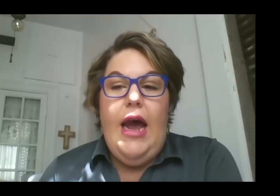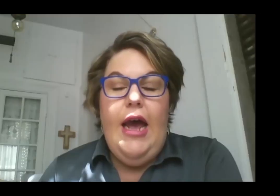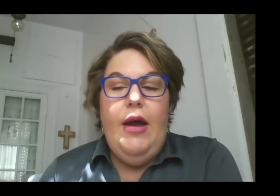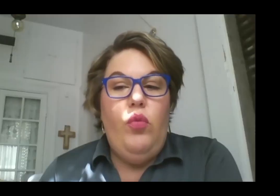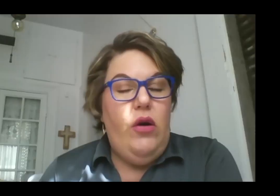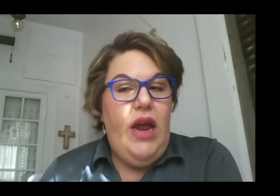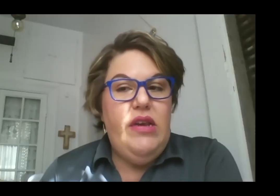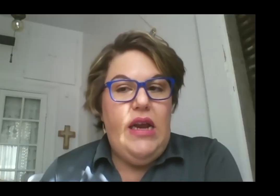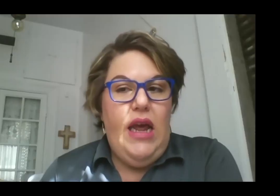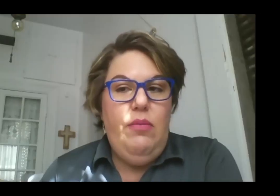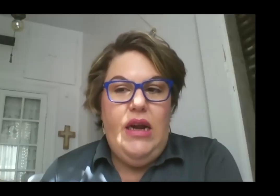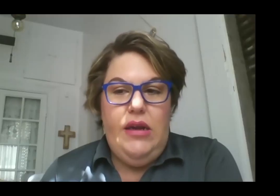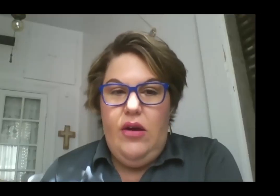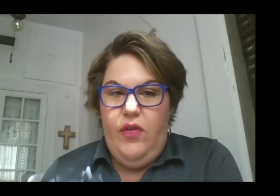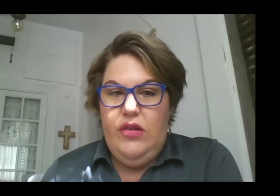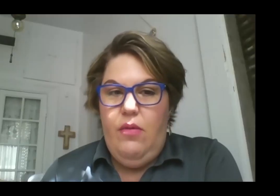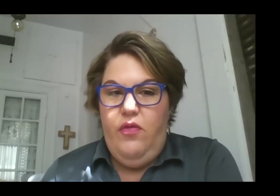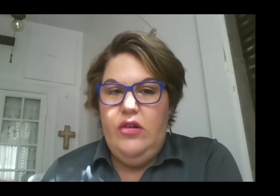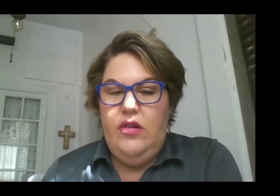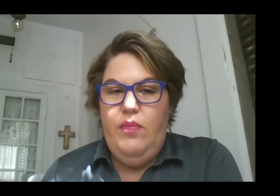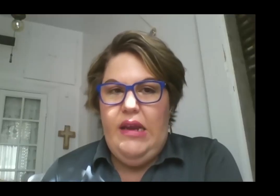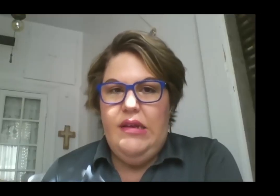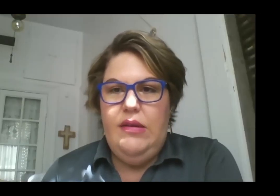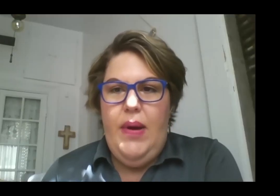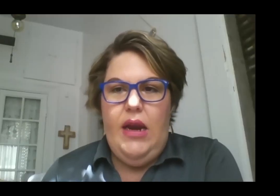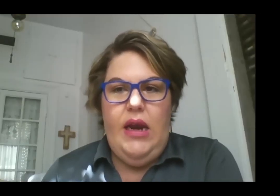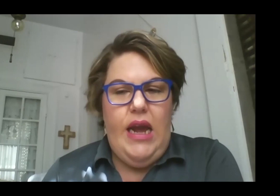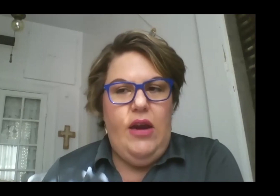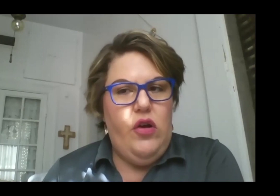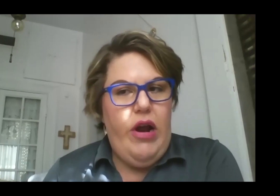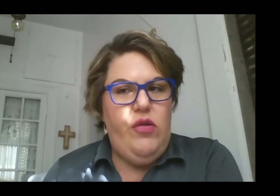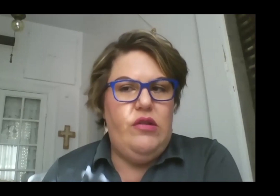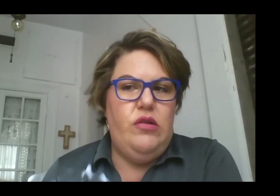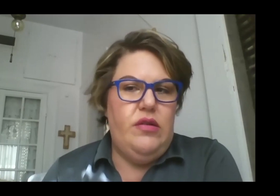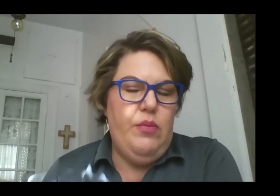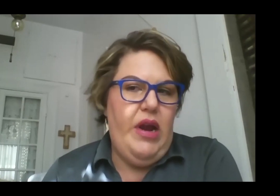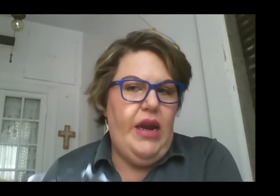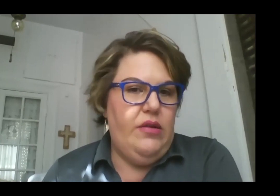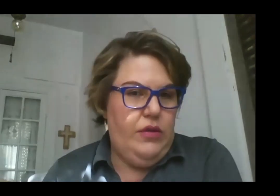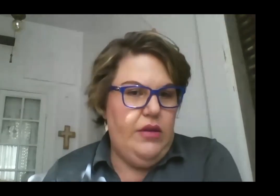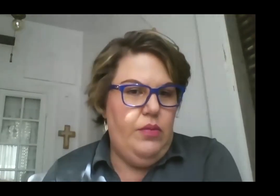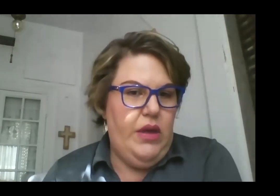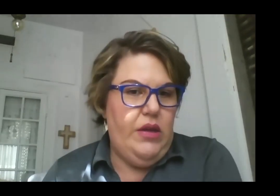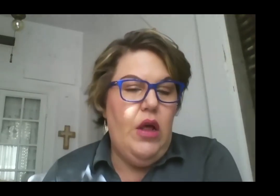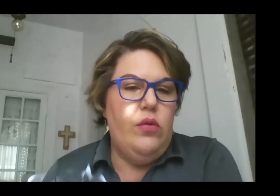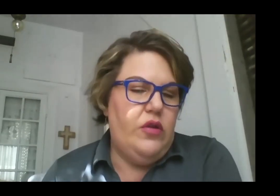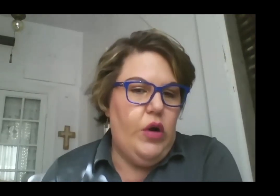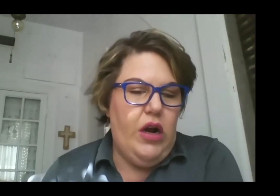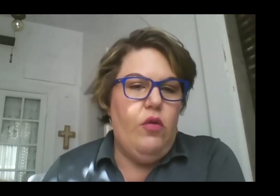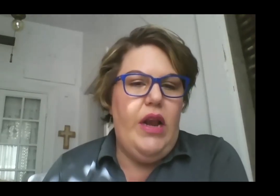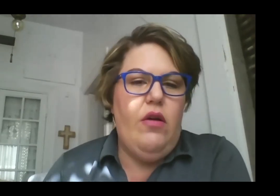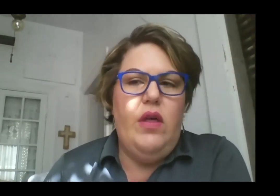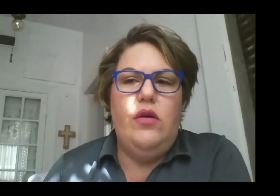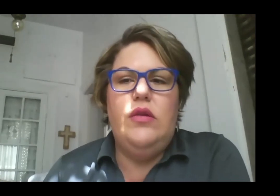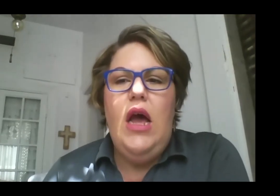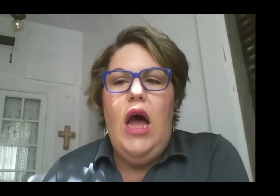Okay, we don't have a deadline, but it is on a first come, first served basis. But, and again, if you're a graduate student, summer aid is loan, so we're not gonna